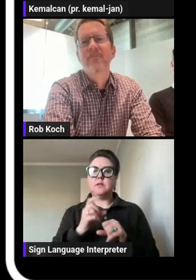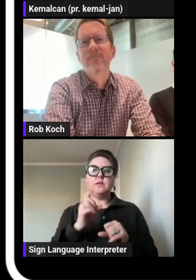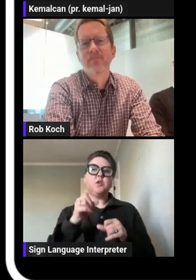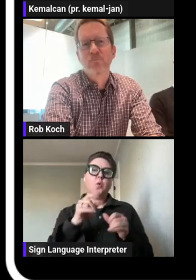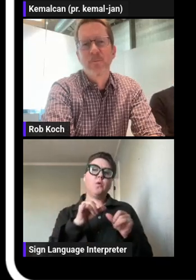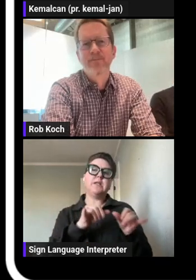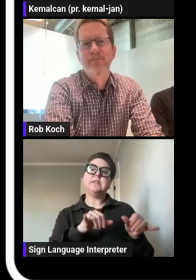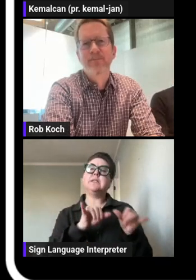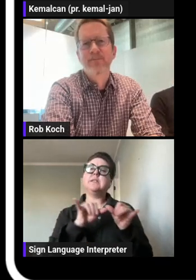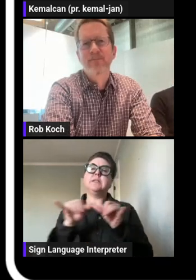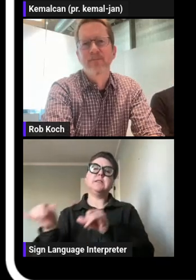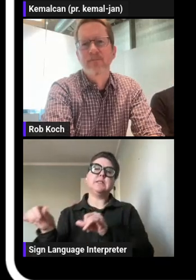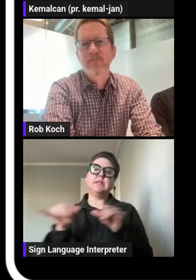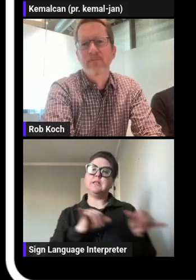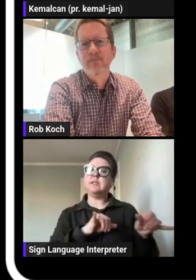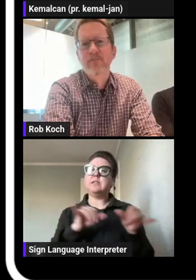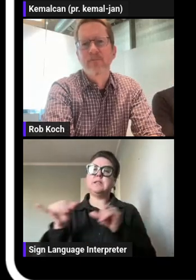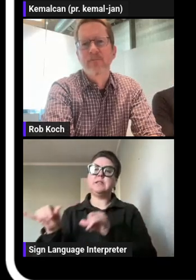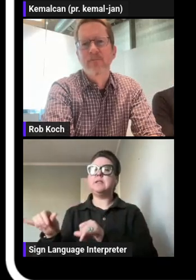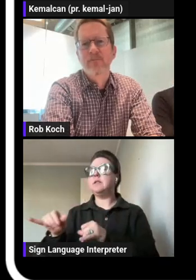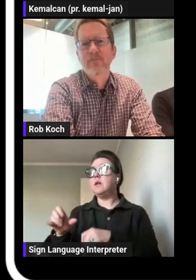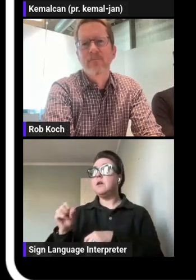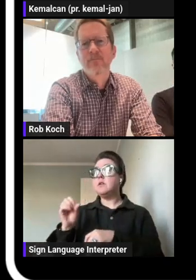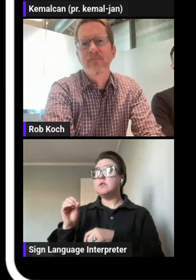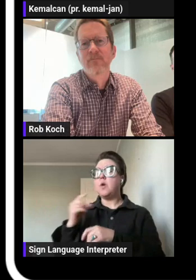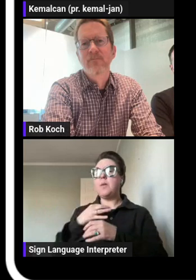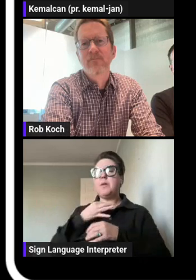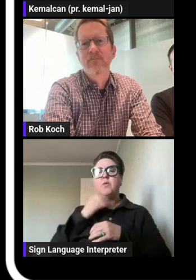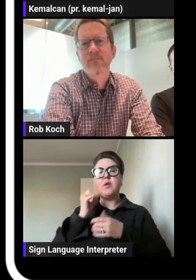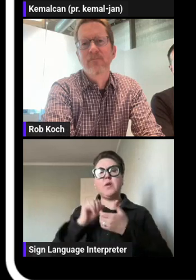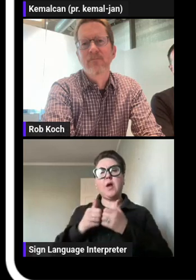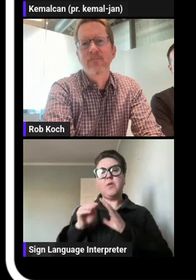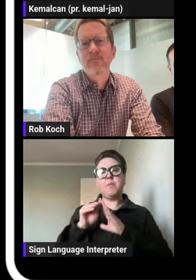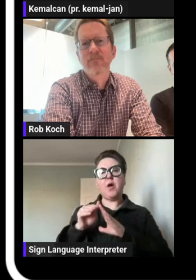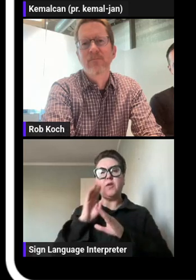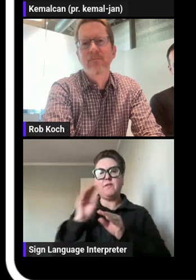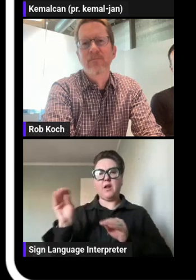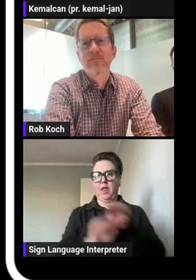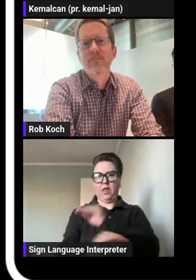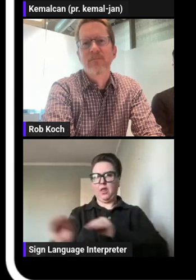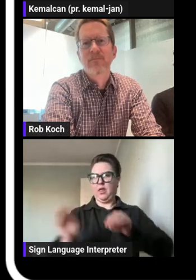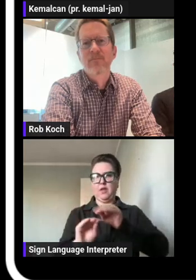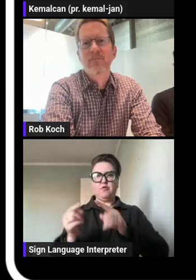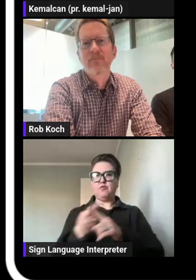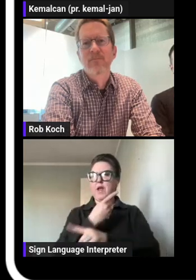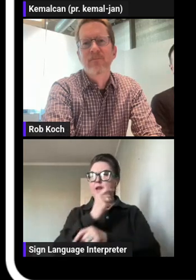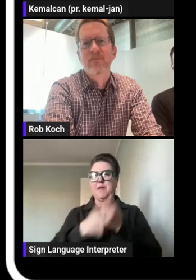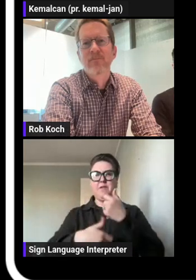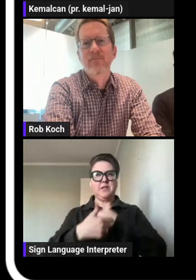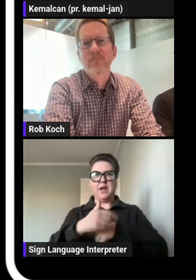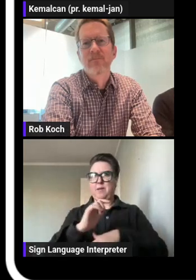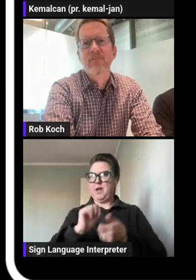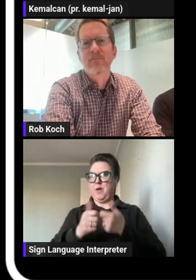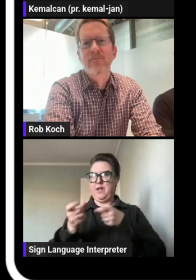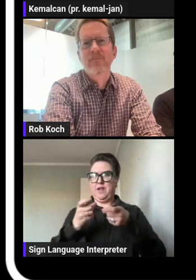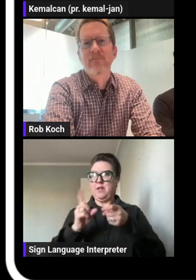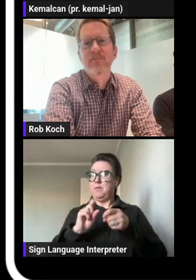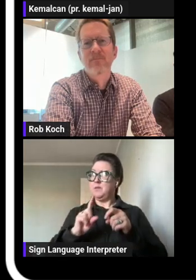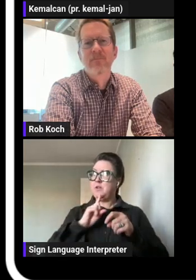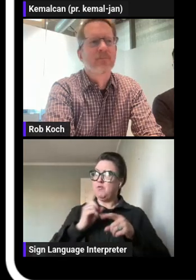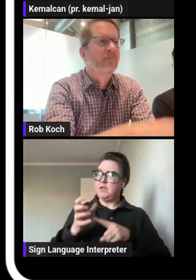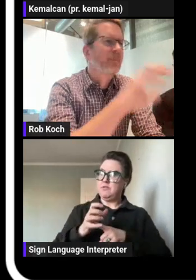consistency. Yeah. That makes sense. Because I was like, I wonder how the model would handle if all the points are random every time. Must be a really good